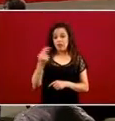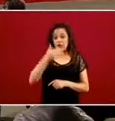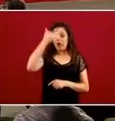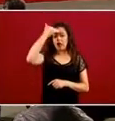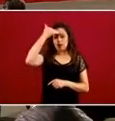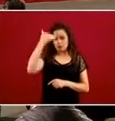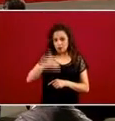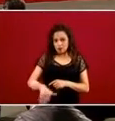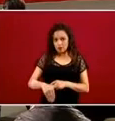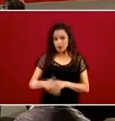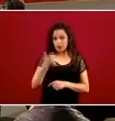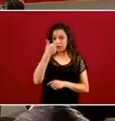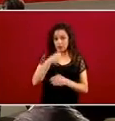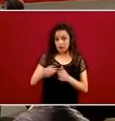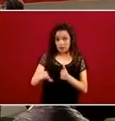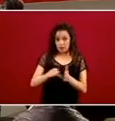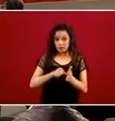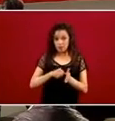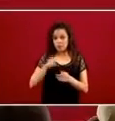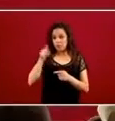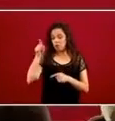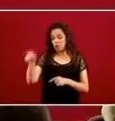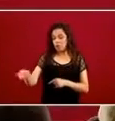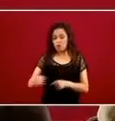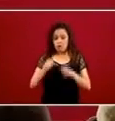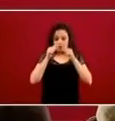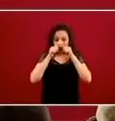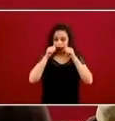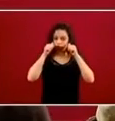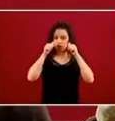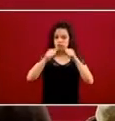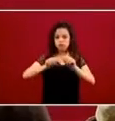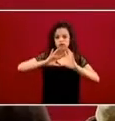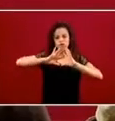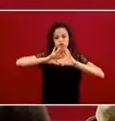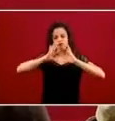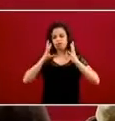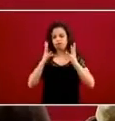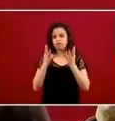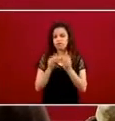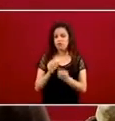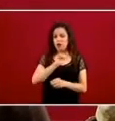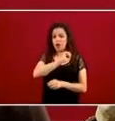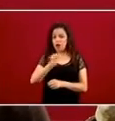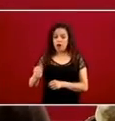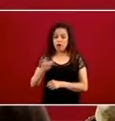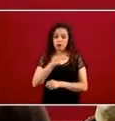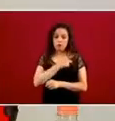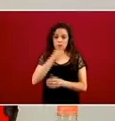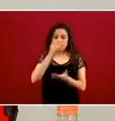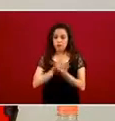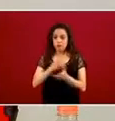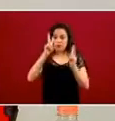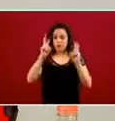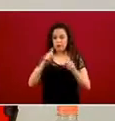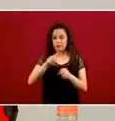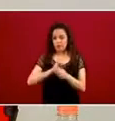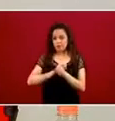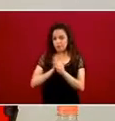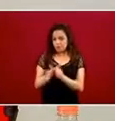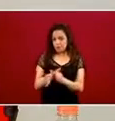for their national health system examination that is taking over this year, later this year.